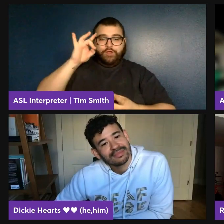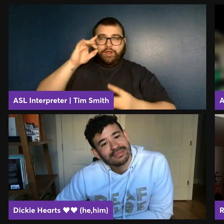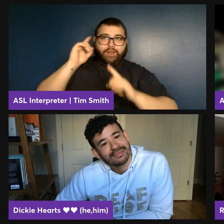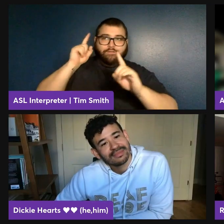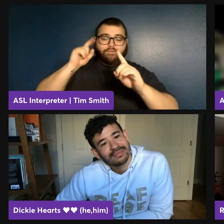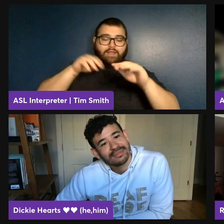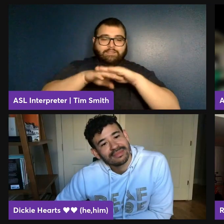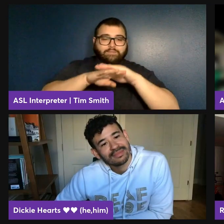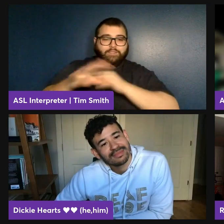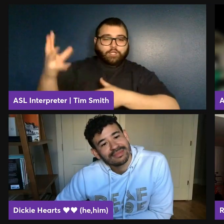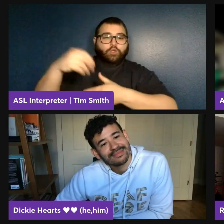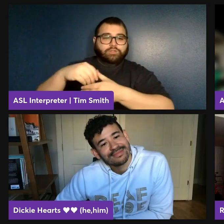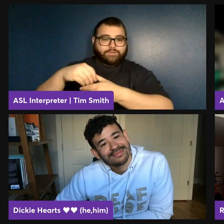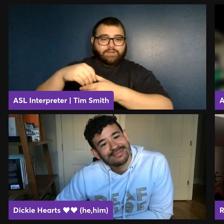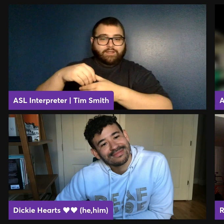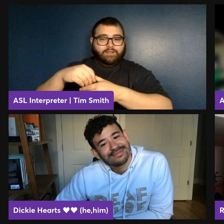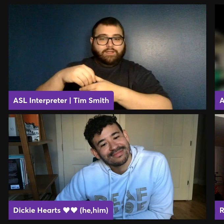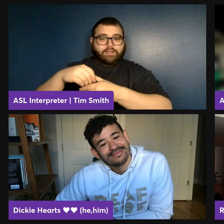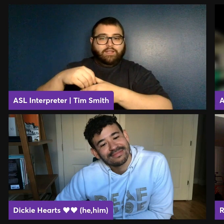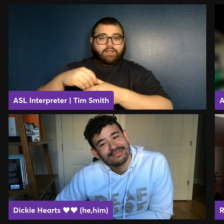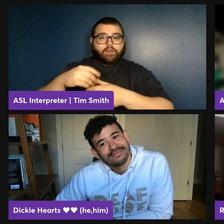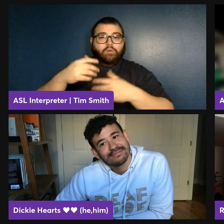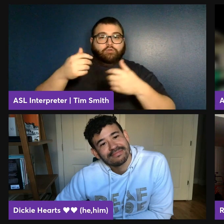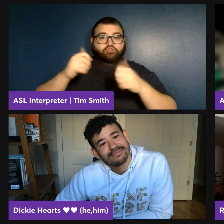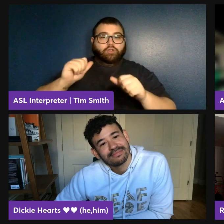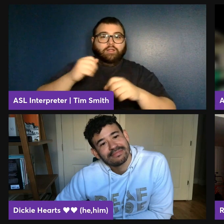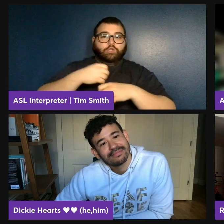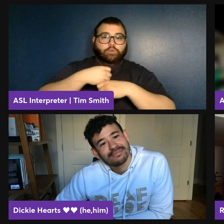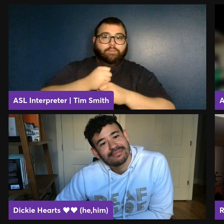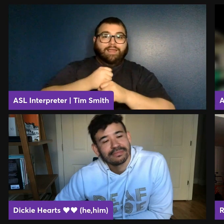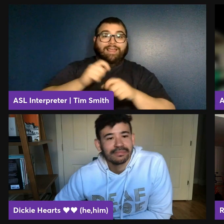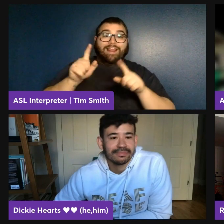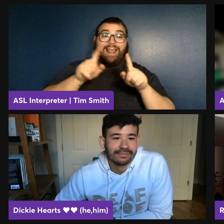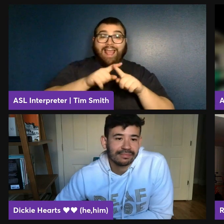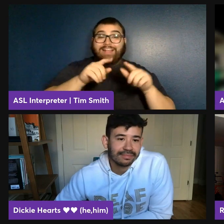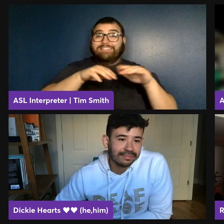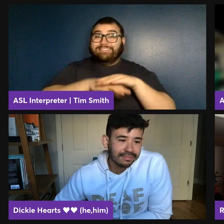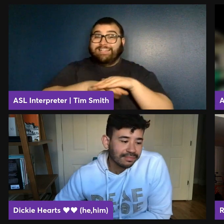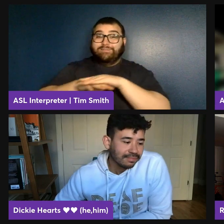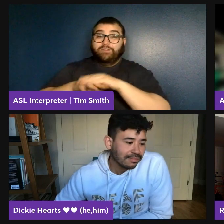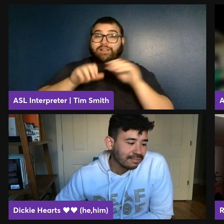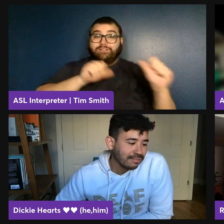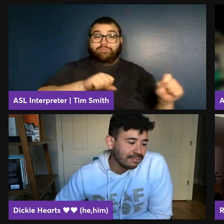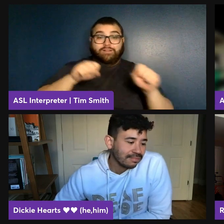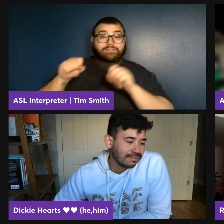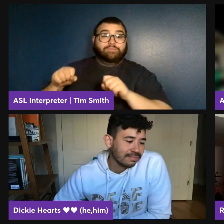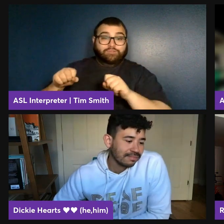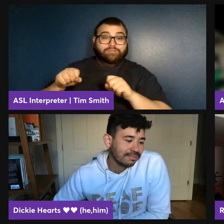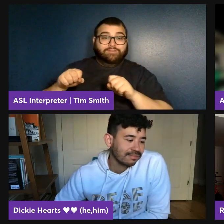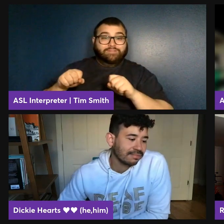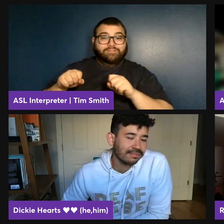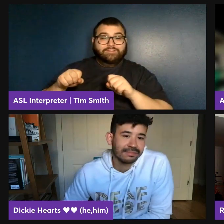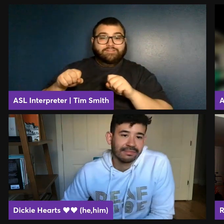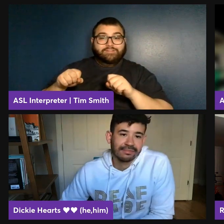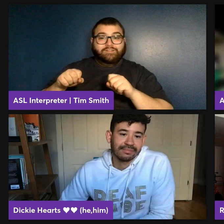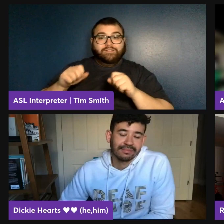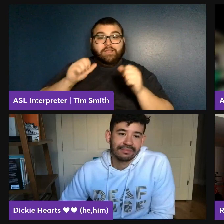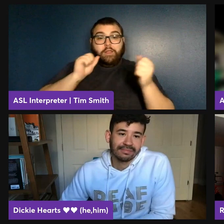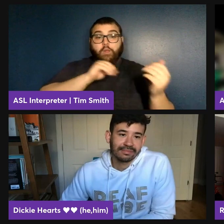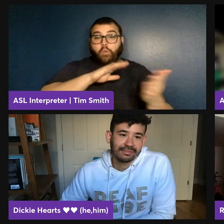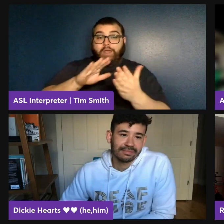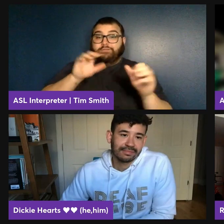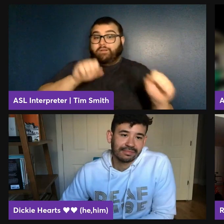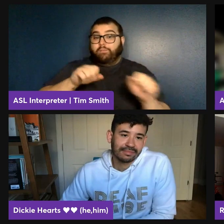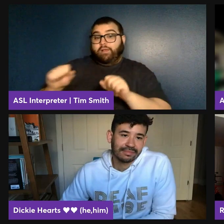and accessibility, in the sense that we're trying to make it as accessible as possible in the ways that are possible to